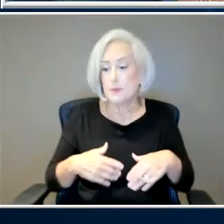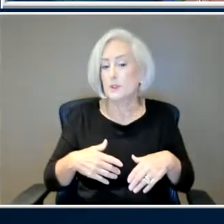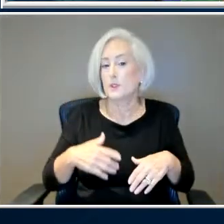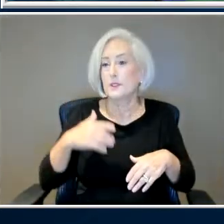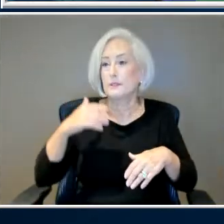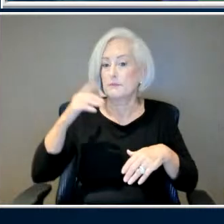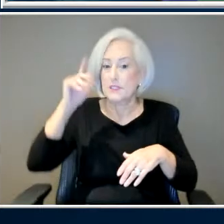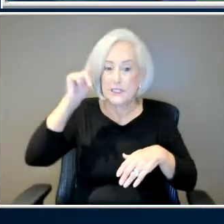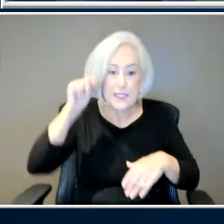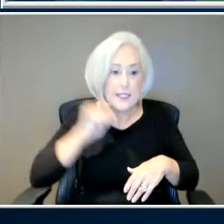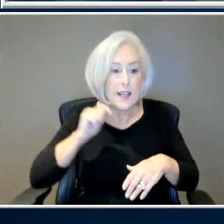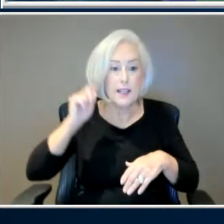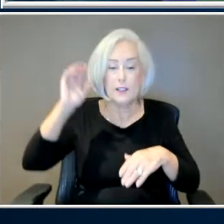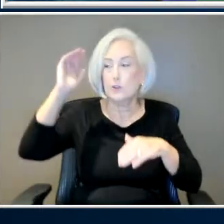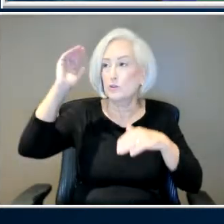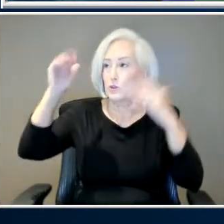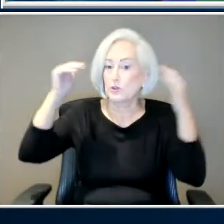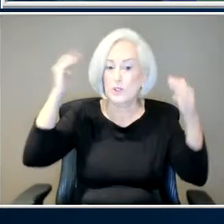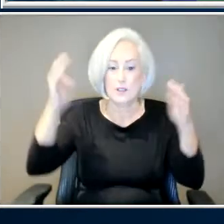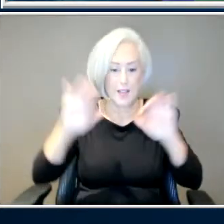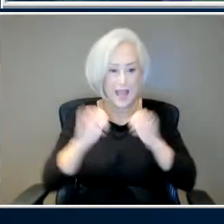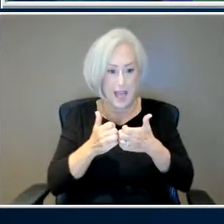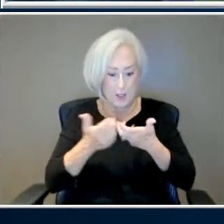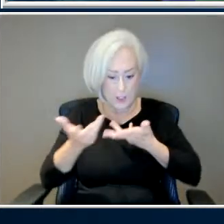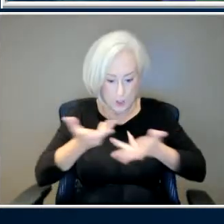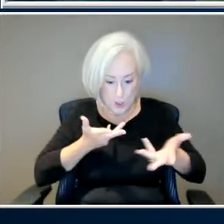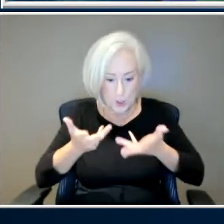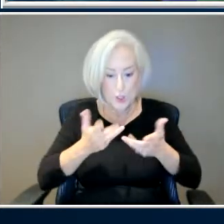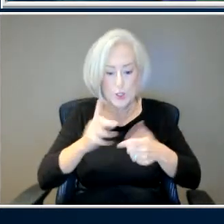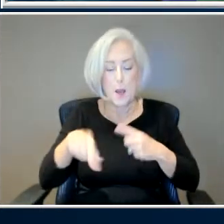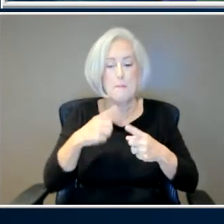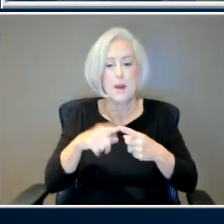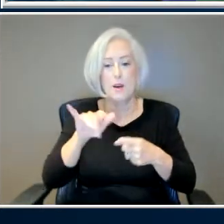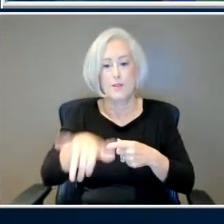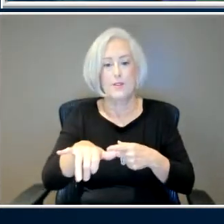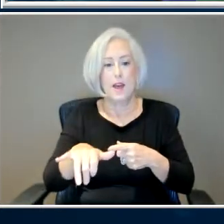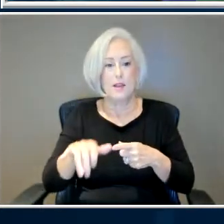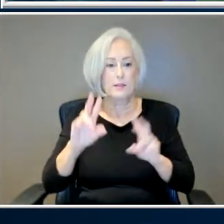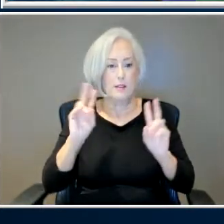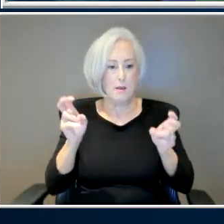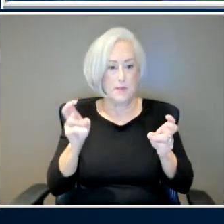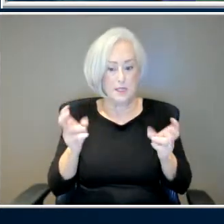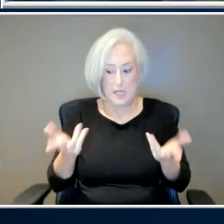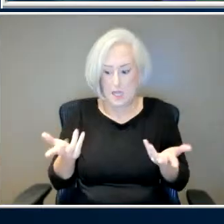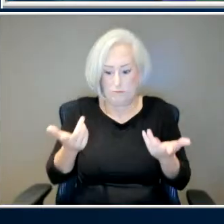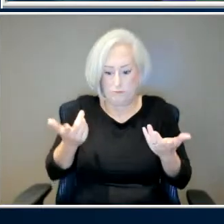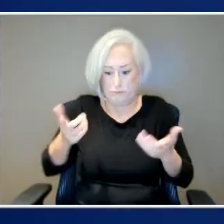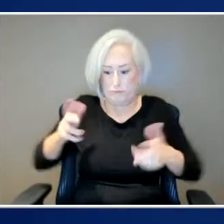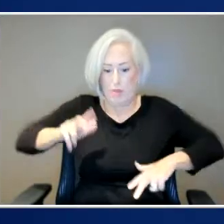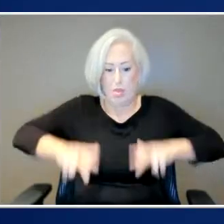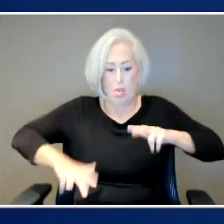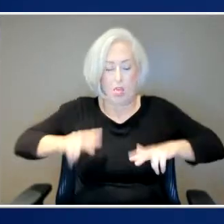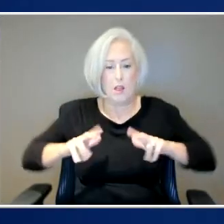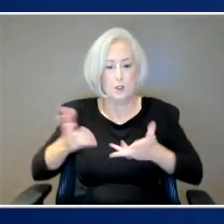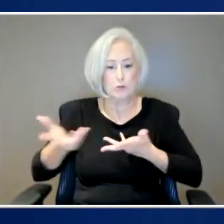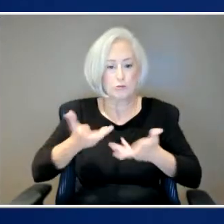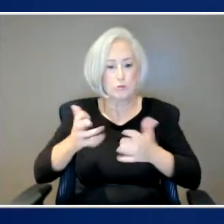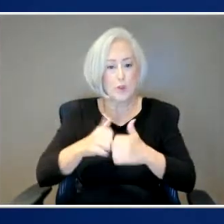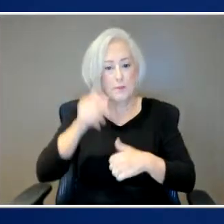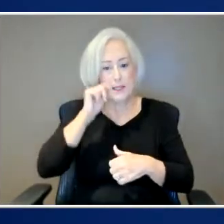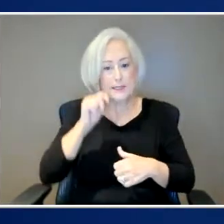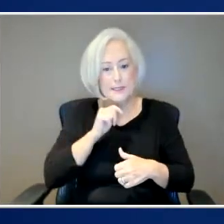age group. I'm still trying to figure out how to talk to my teenager about half of this stuff. I mean, it's important to try to keep it